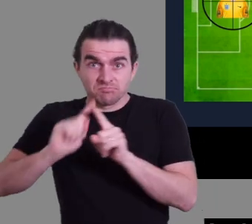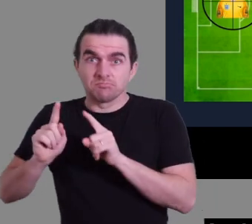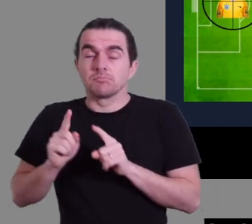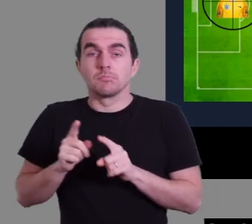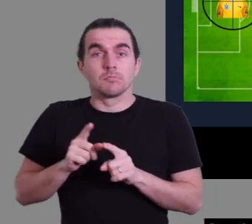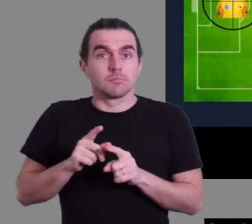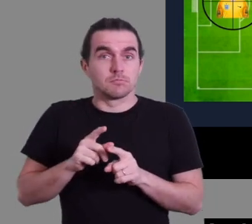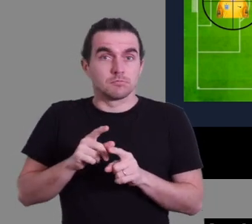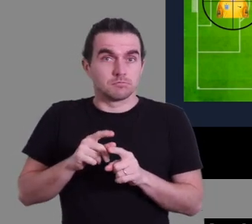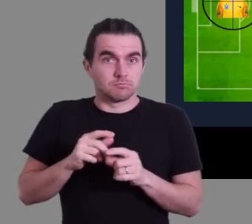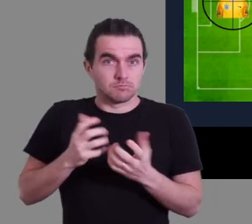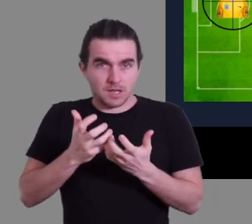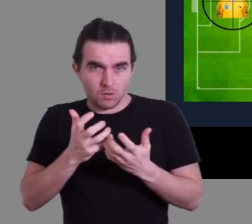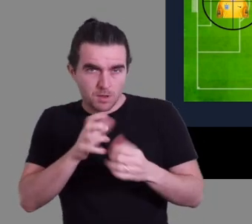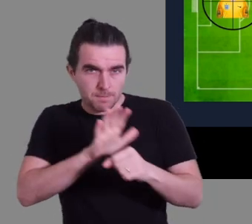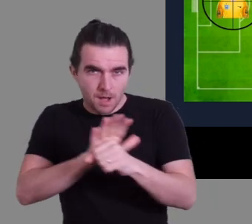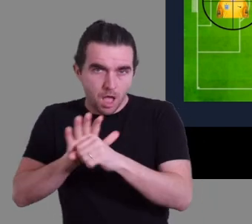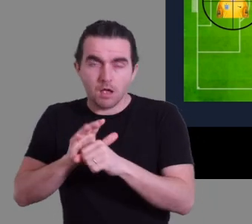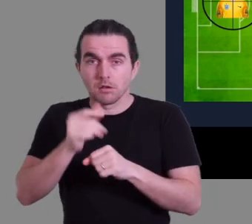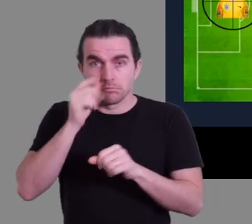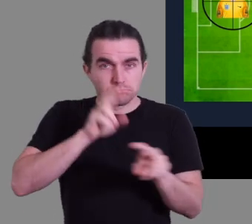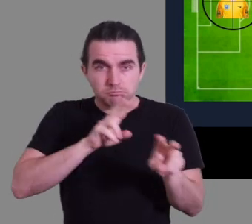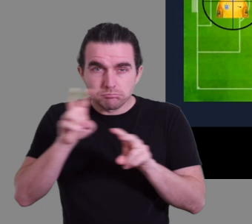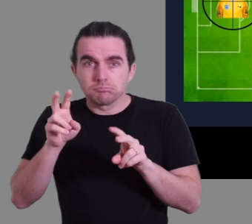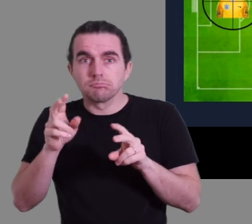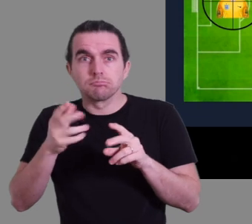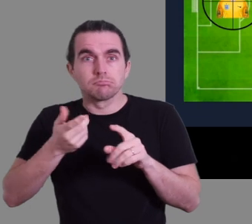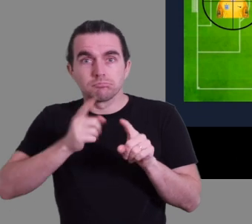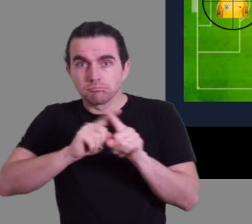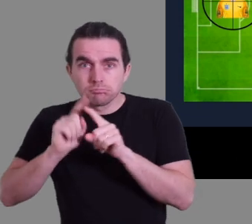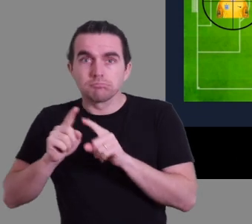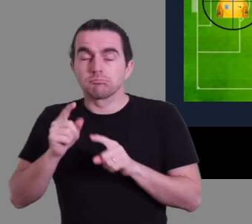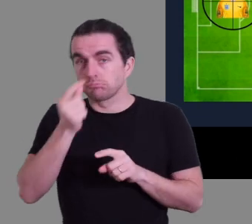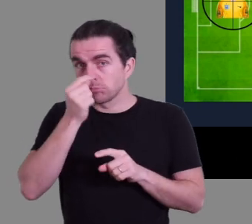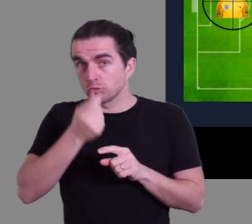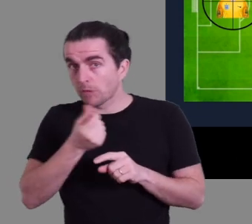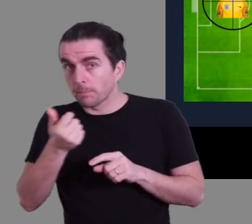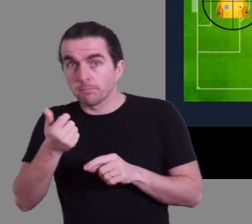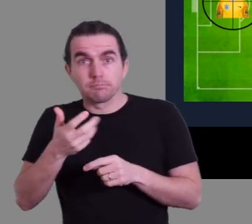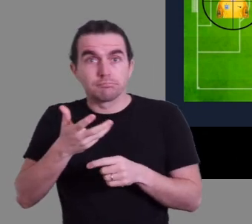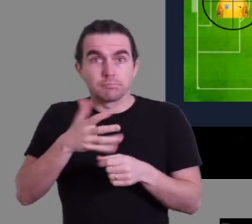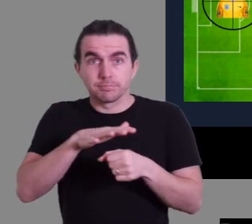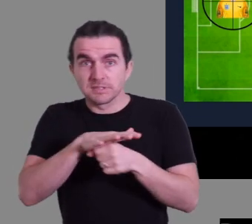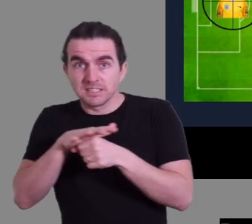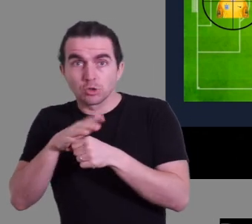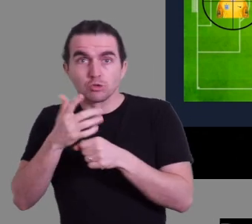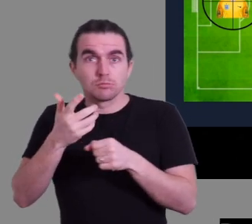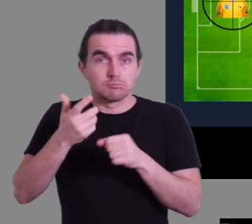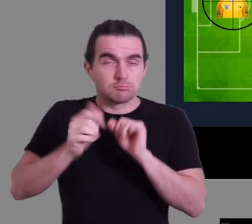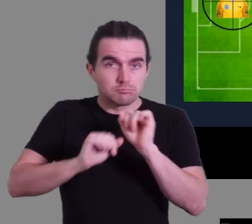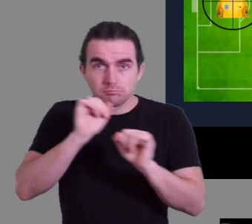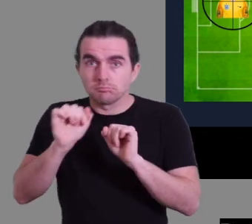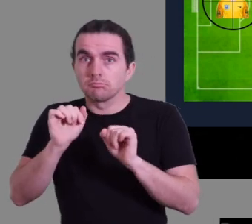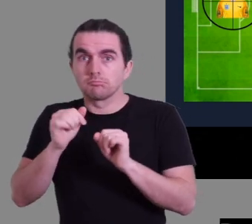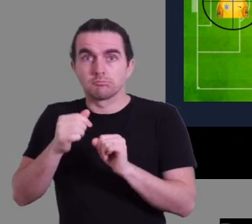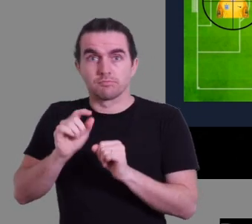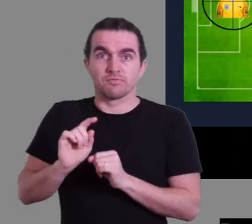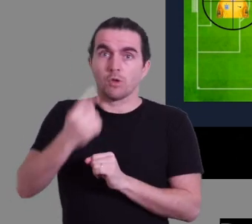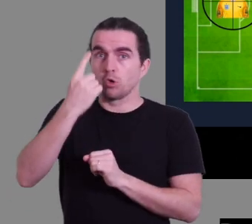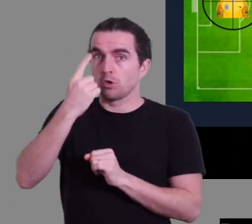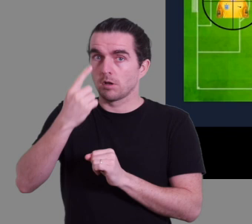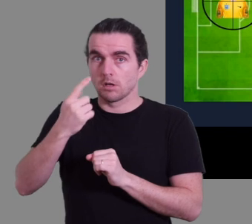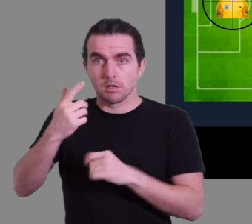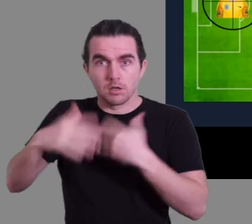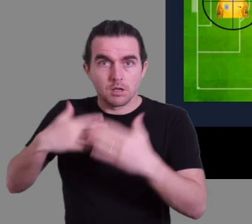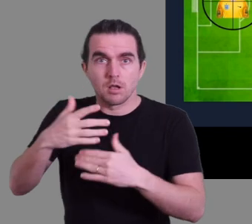throughout times might be in a different block. We might look at the wider players or some other positions, but particularly in this first build the